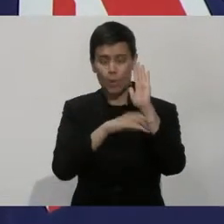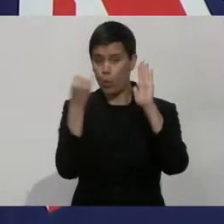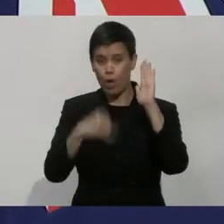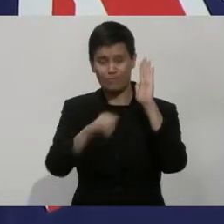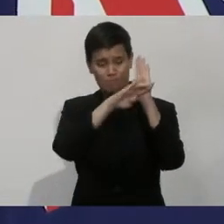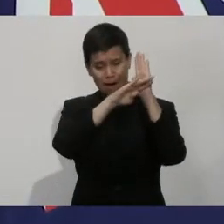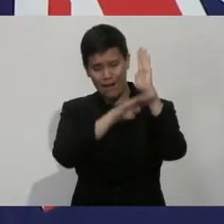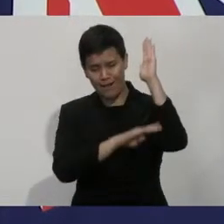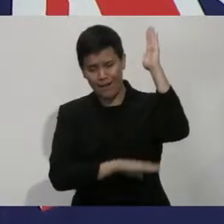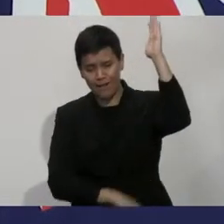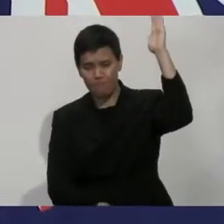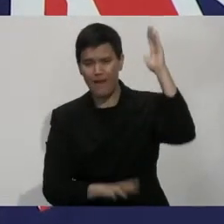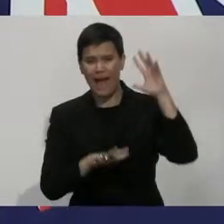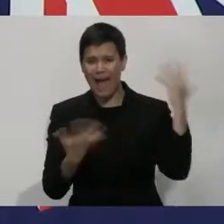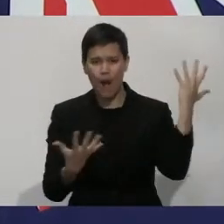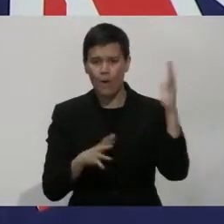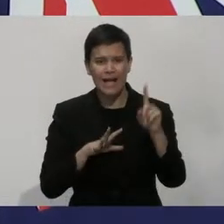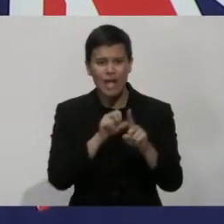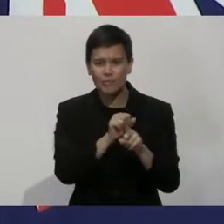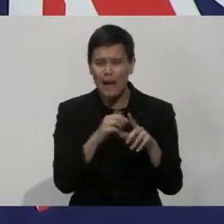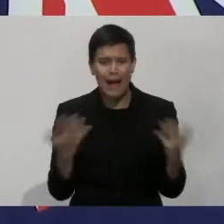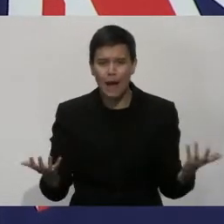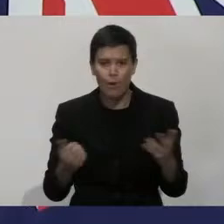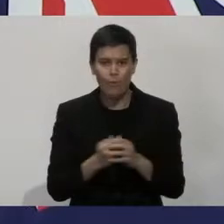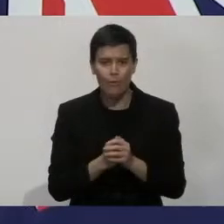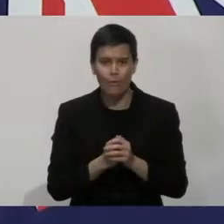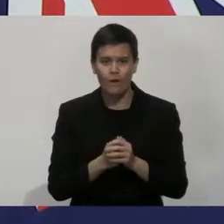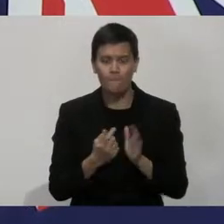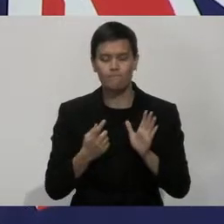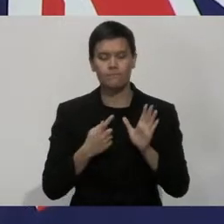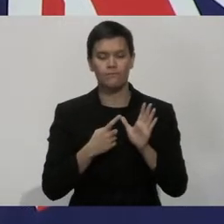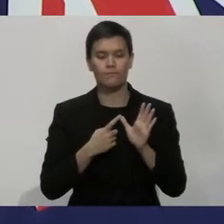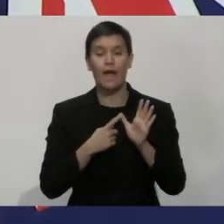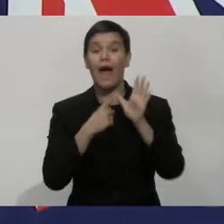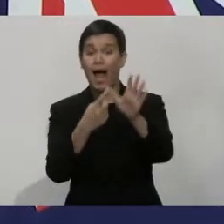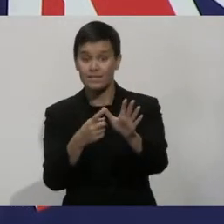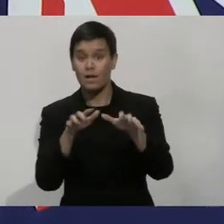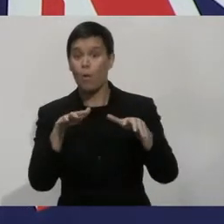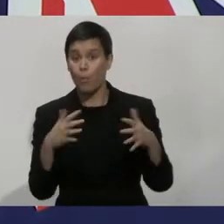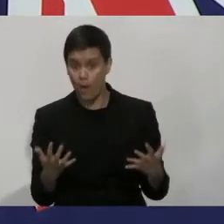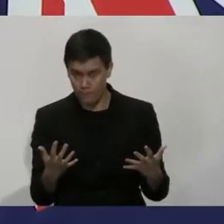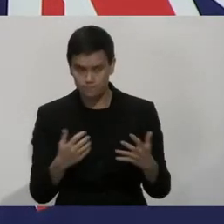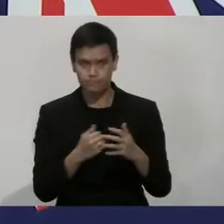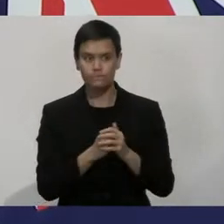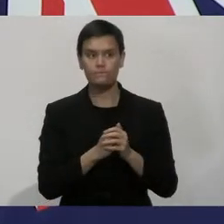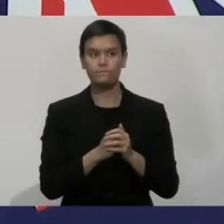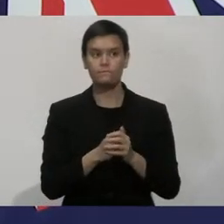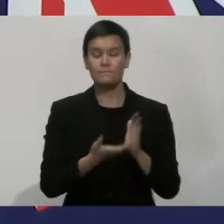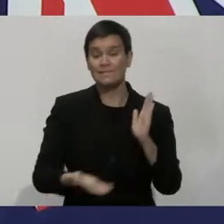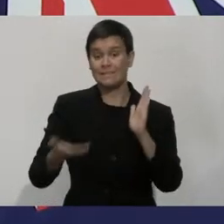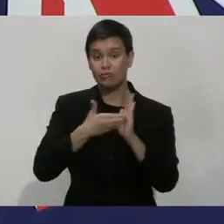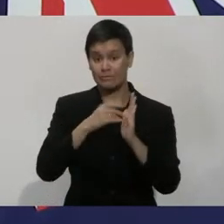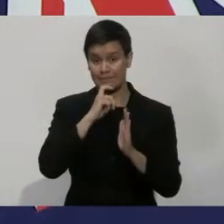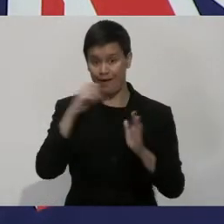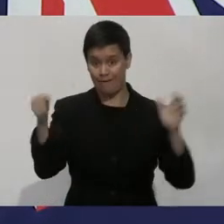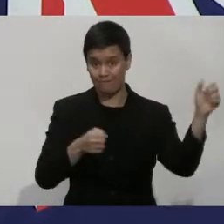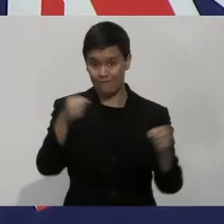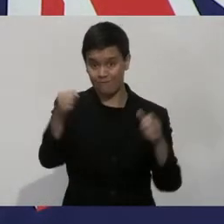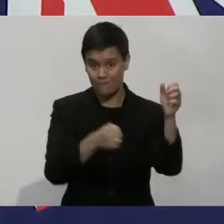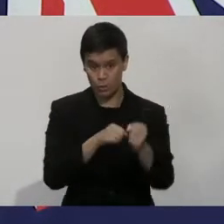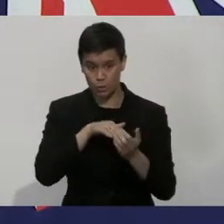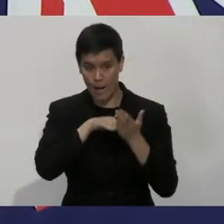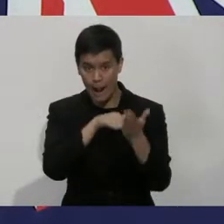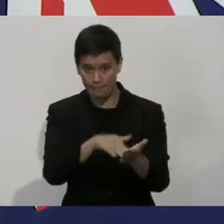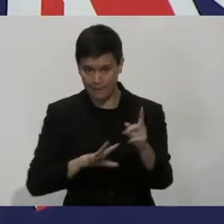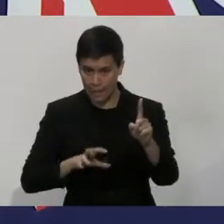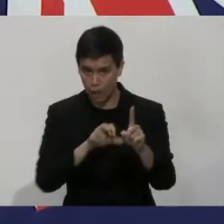the backlog that was caused by the first COVID-19 lockdown. We are, aware of that. The reports that I had up